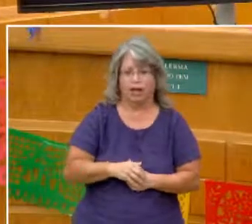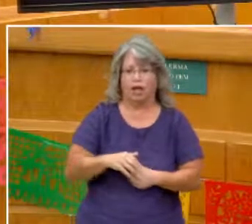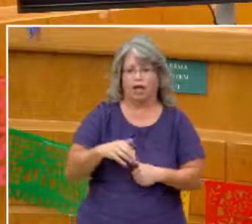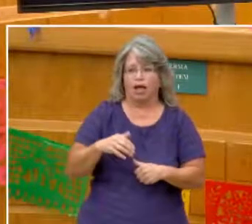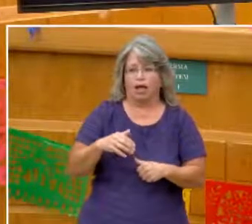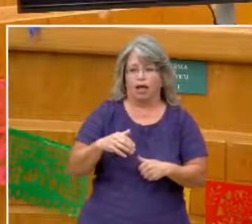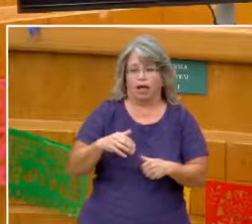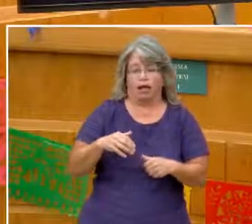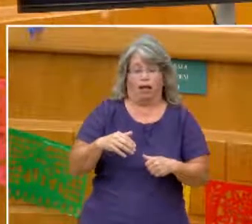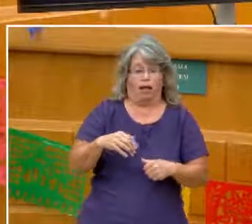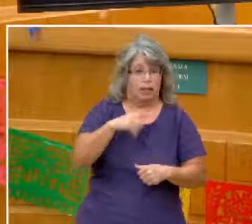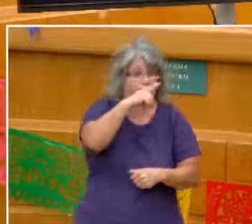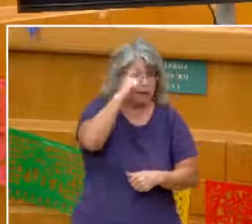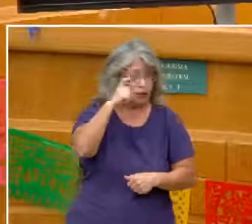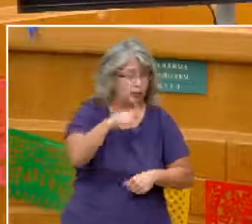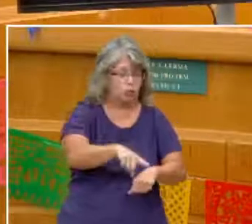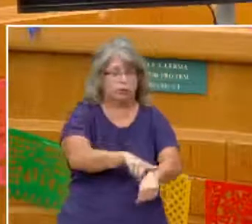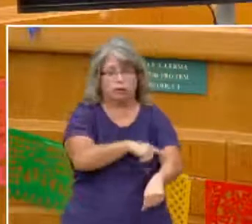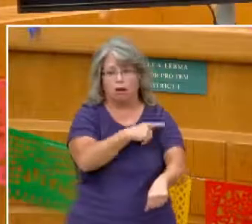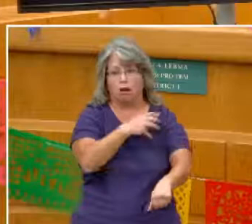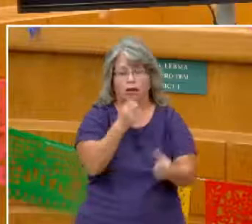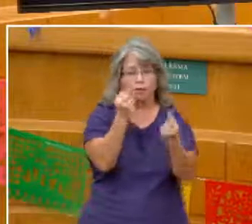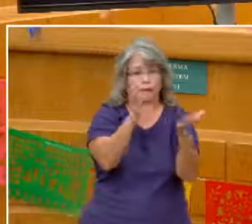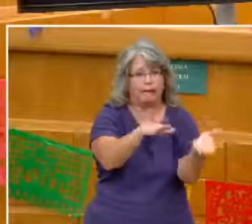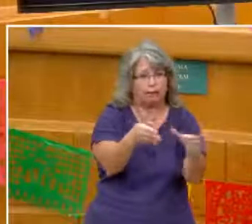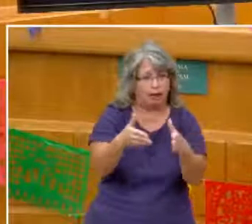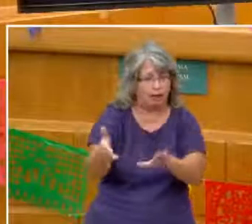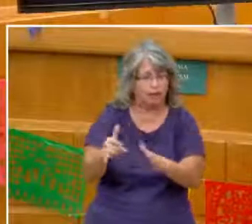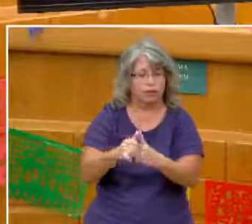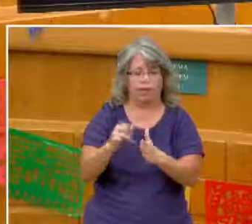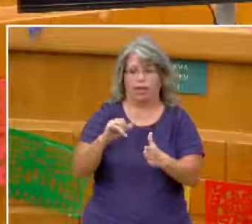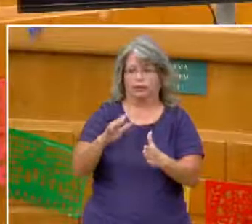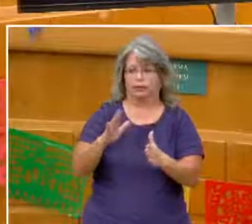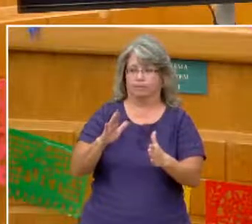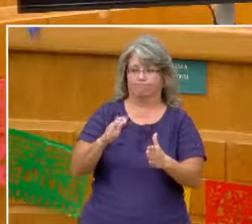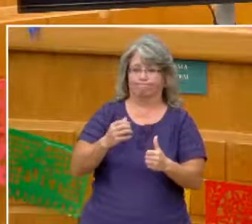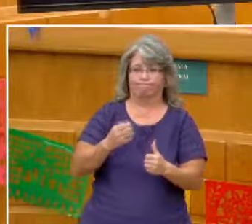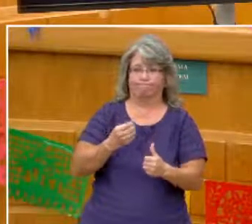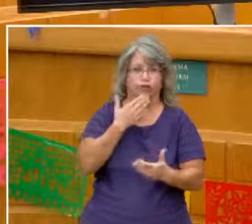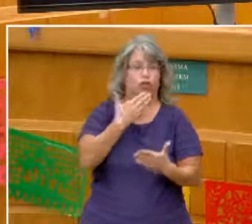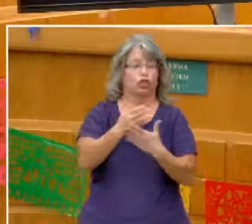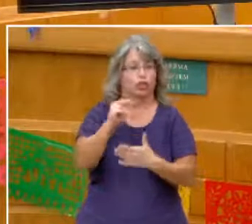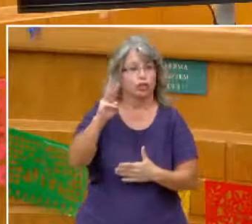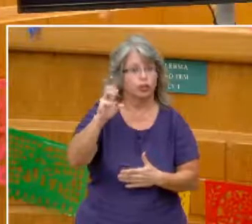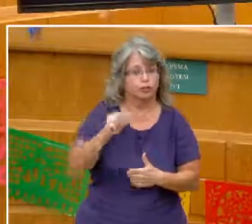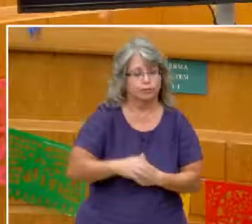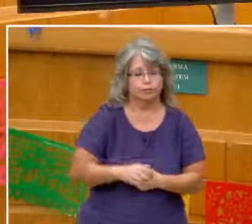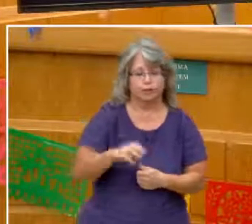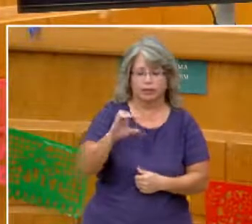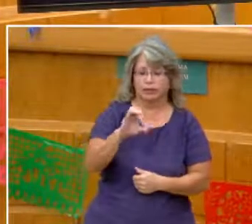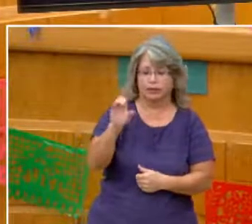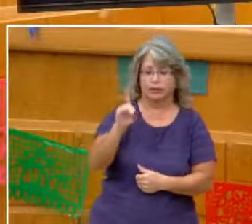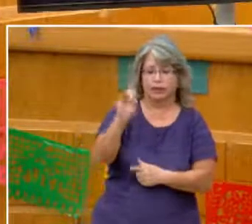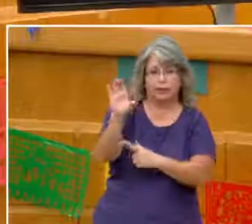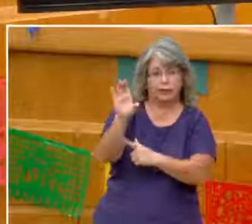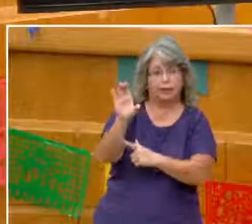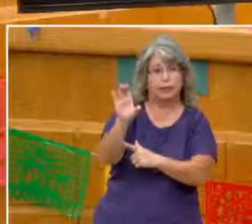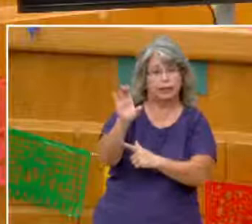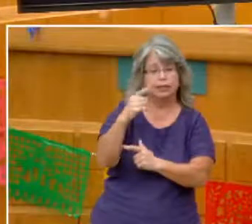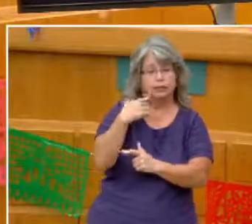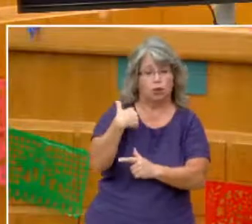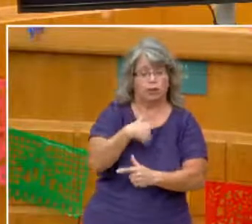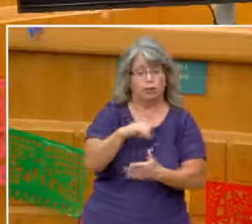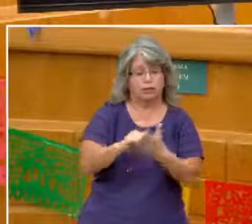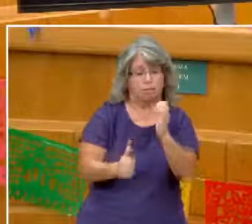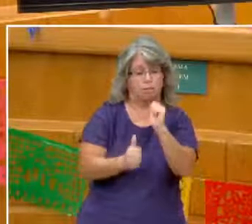news moving forward into the fall and winter months. CDC has reported that the most serious forms of COVID-19